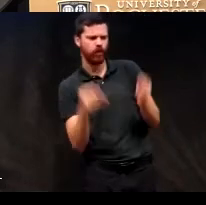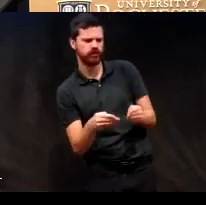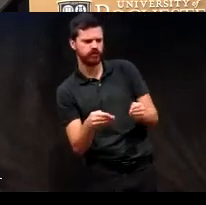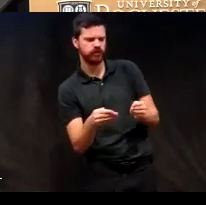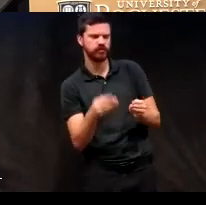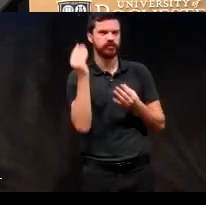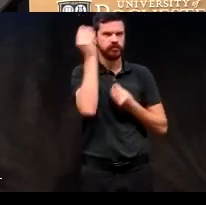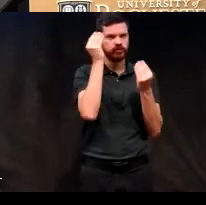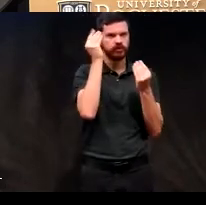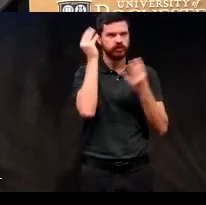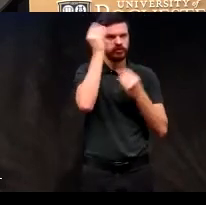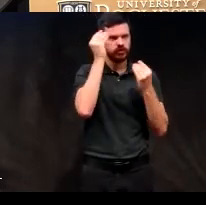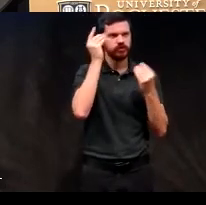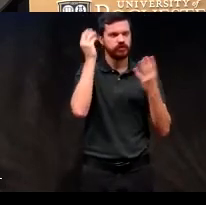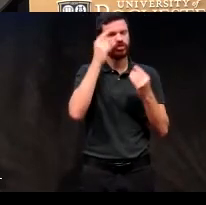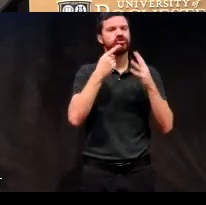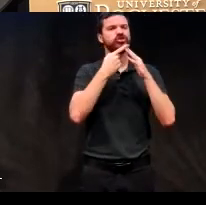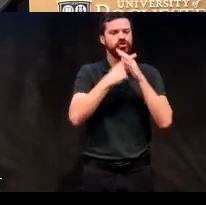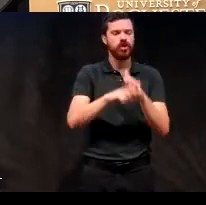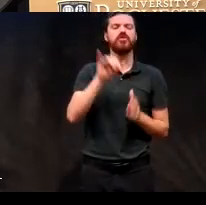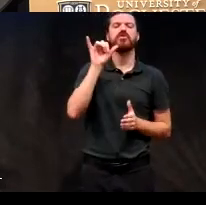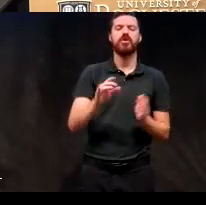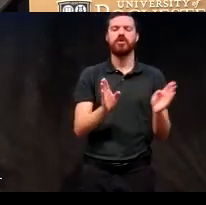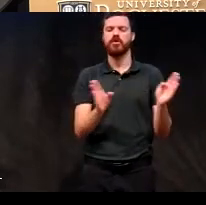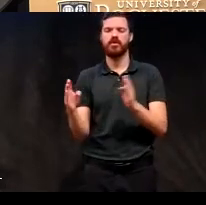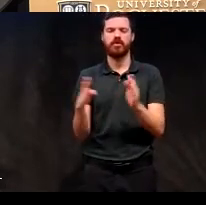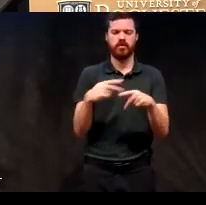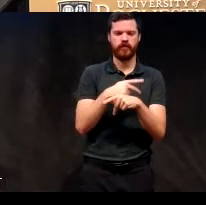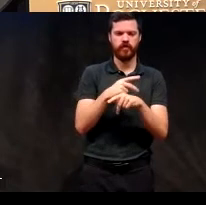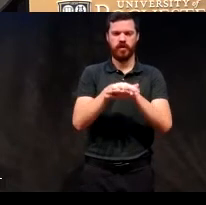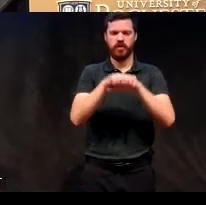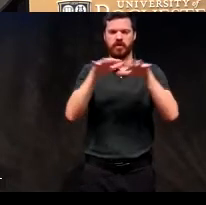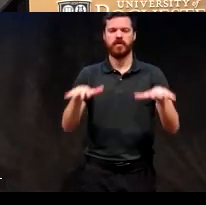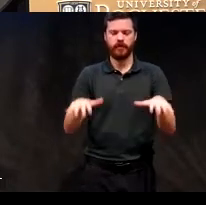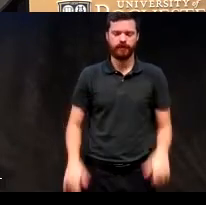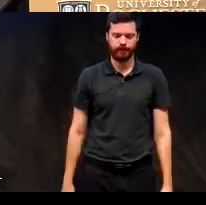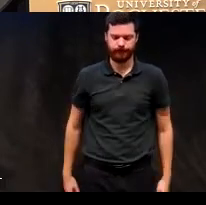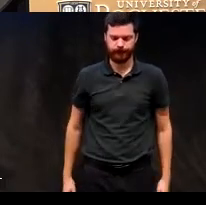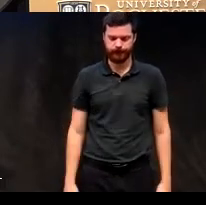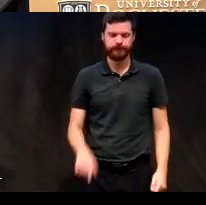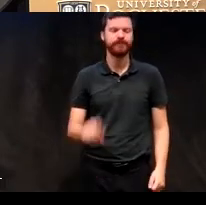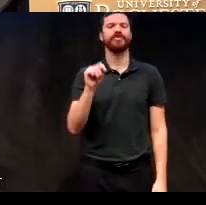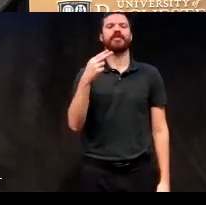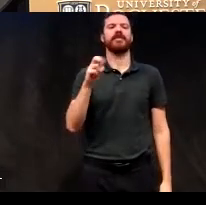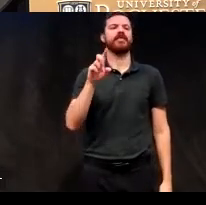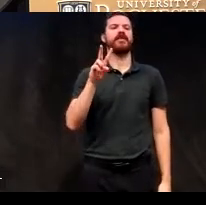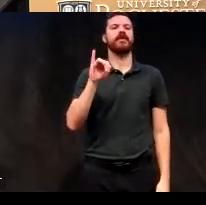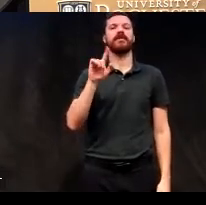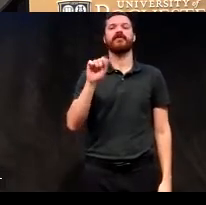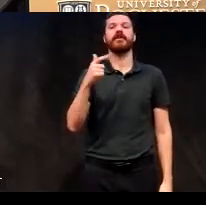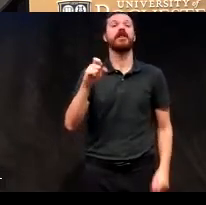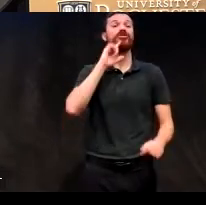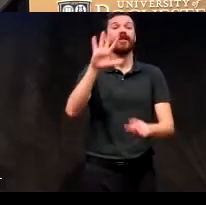you can really start to go down that path. And then in terms of the village, the group's task is really